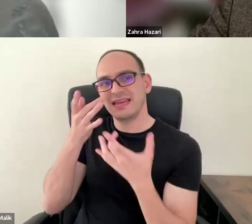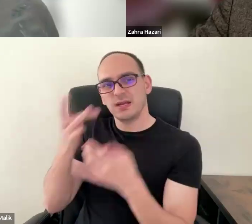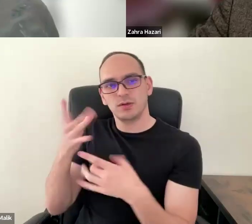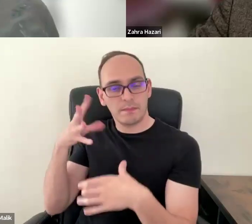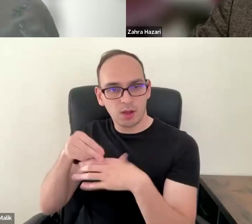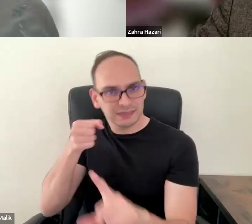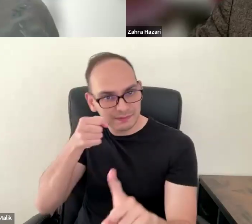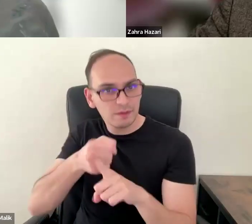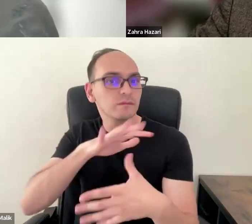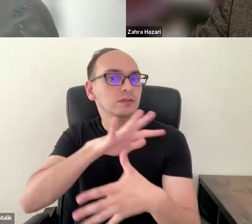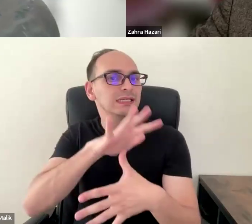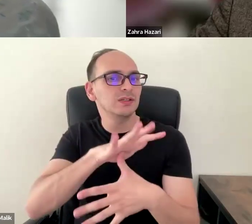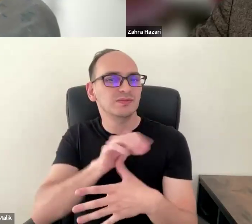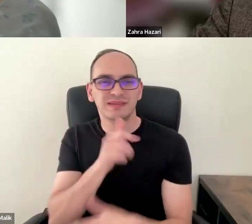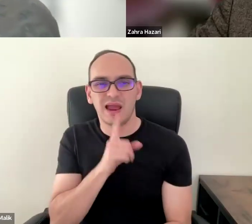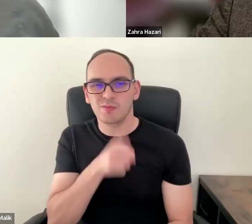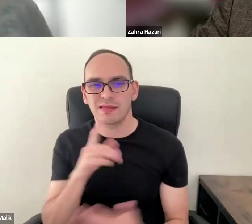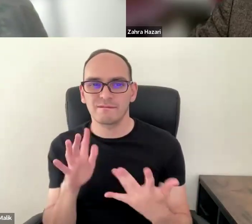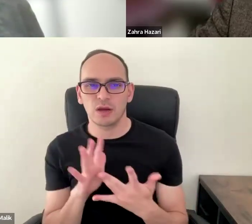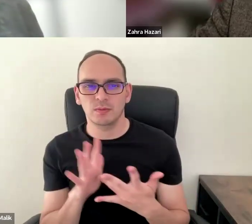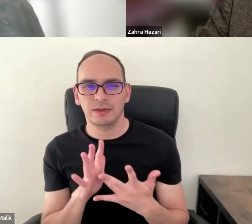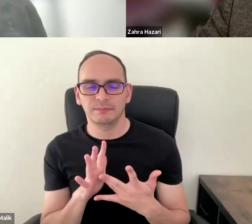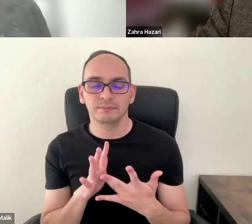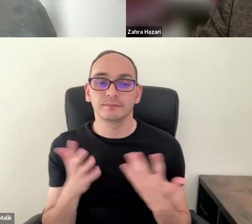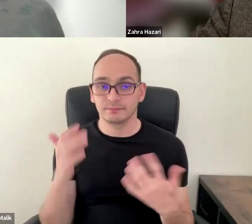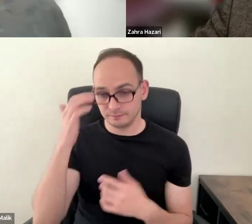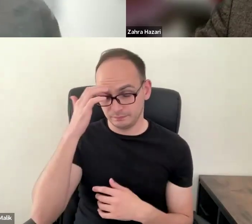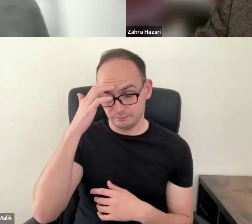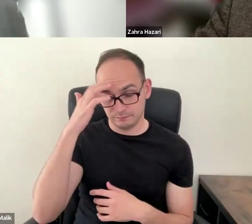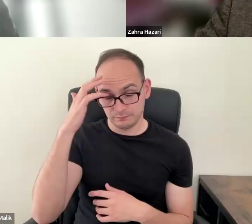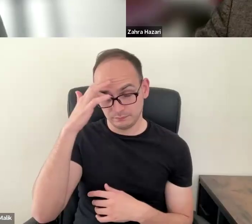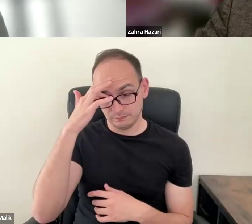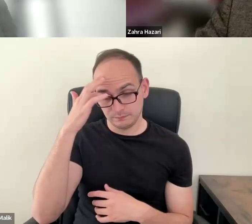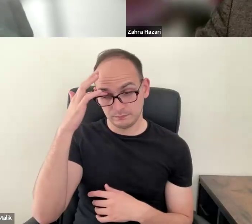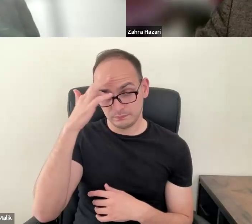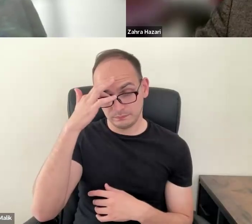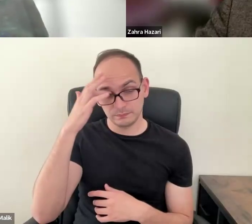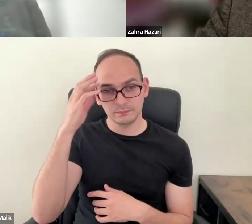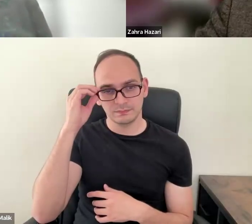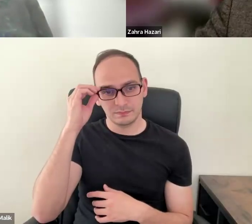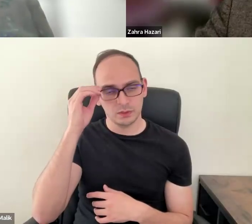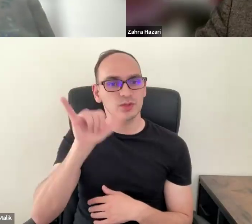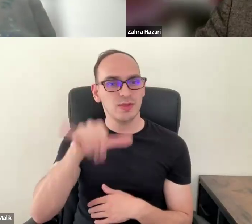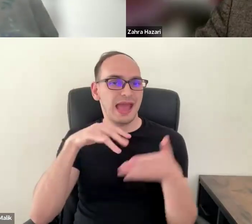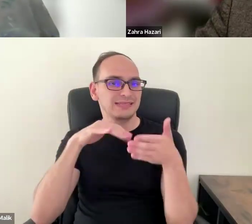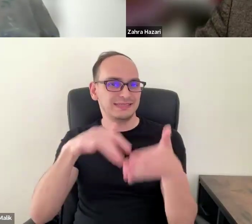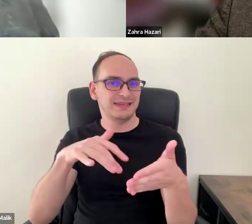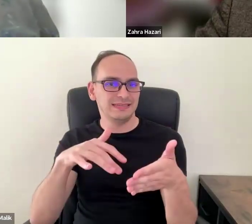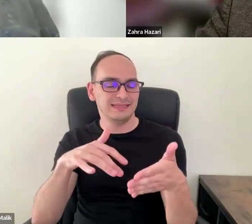is impactful for seniors, but not as much for freshmen. Yeah, so in that particular study, Patricia, it